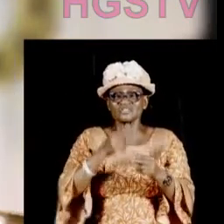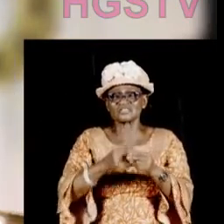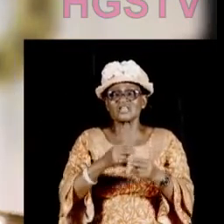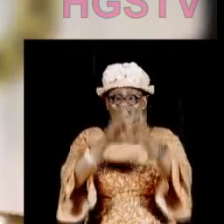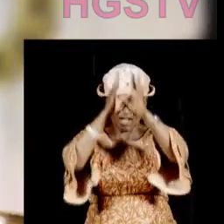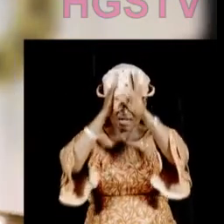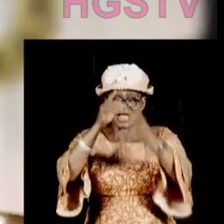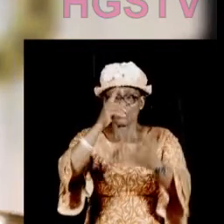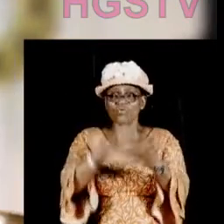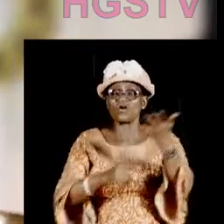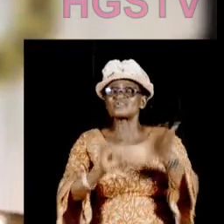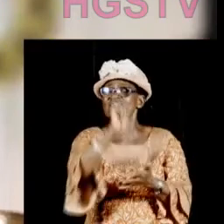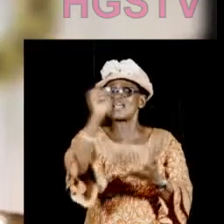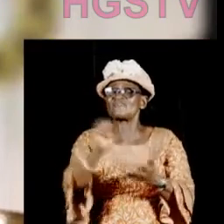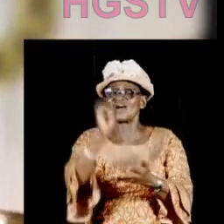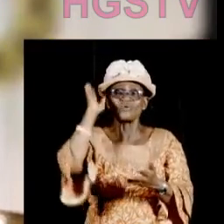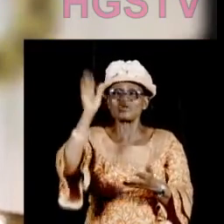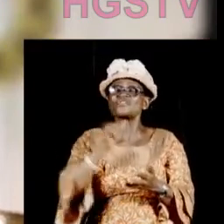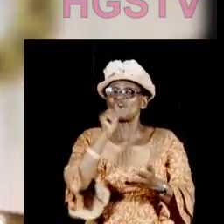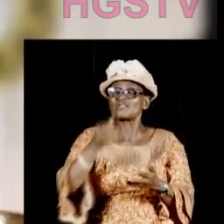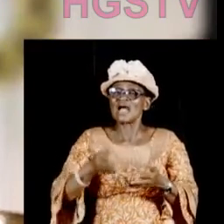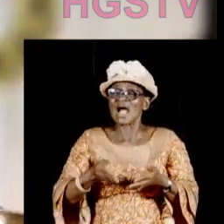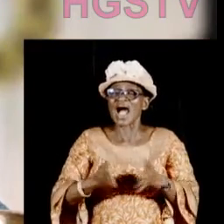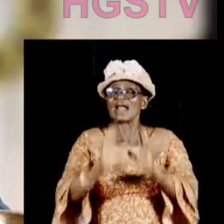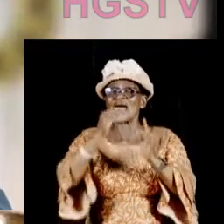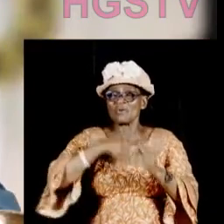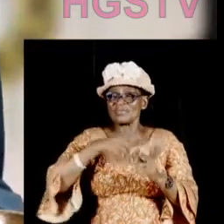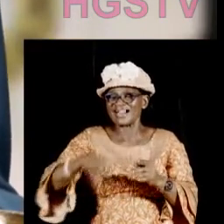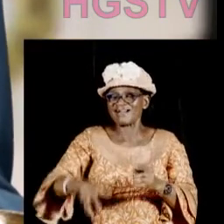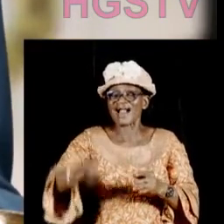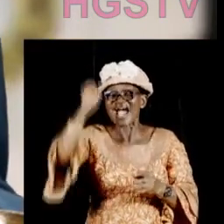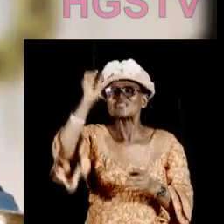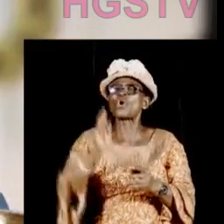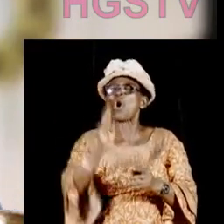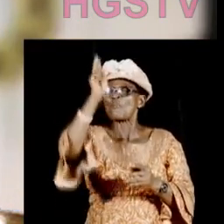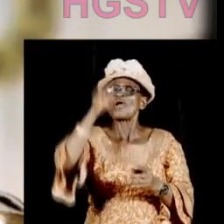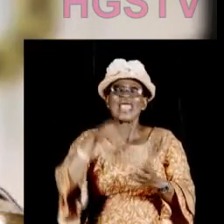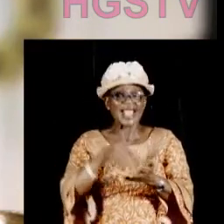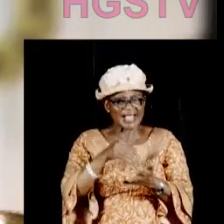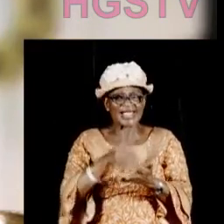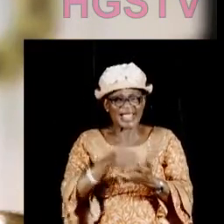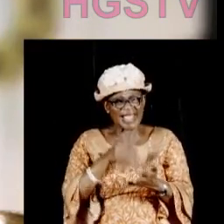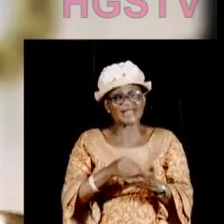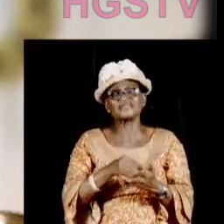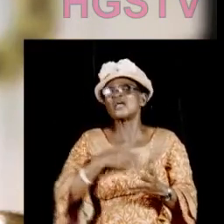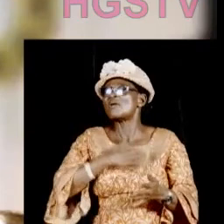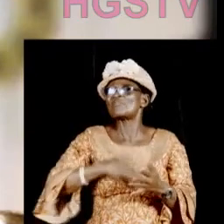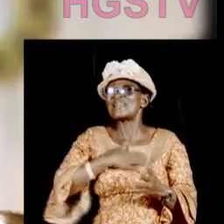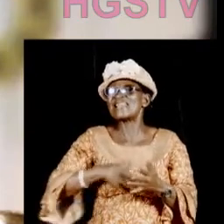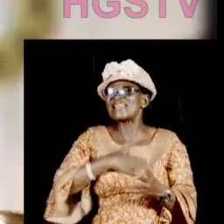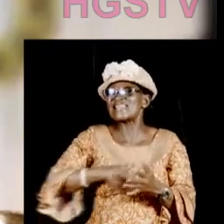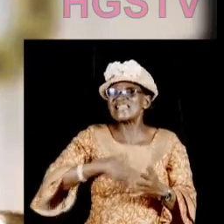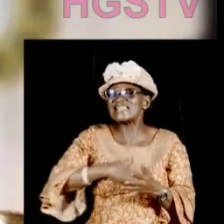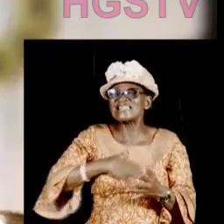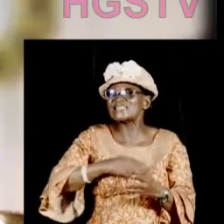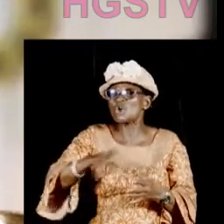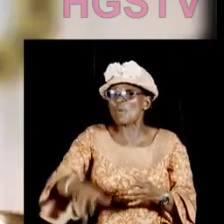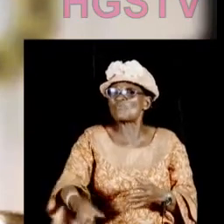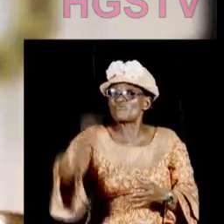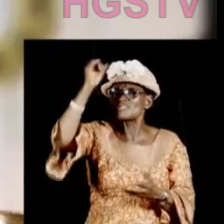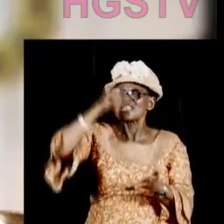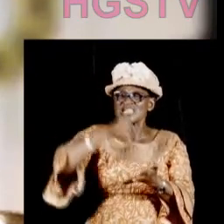that will not allow me to rise up again, uproot them in Jesus' name. Whatsoever that will not allow me to rise up